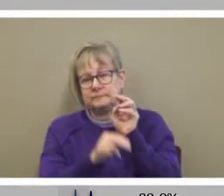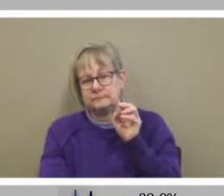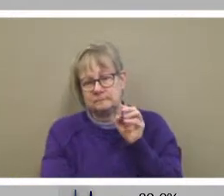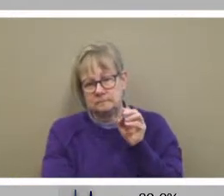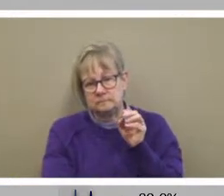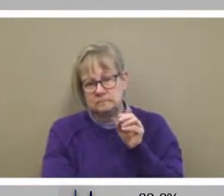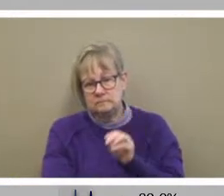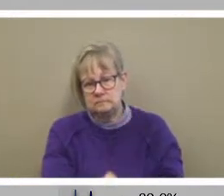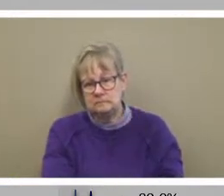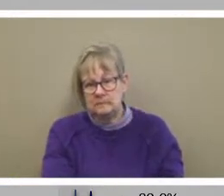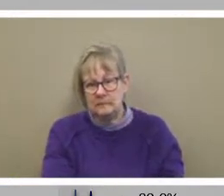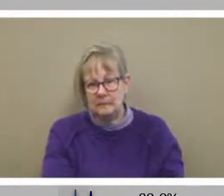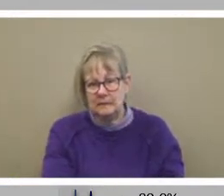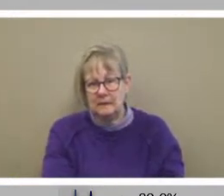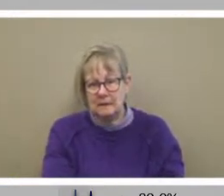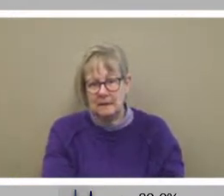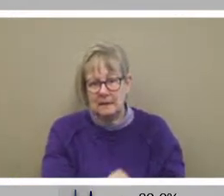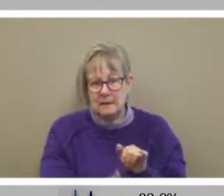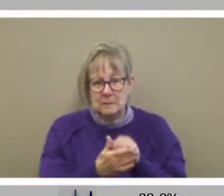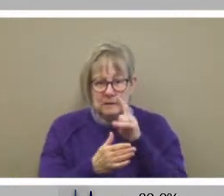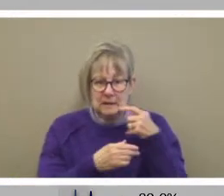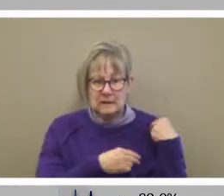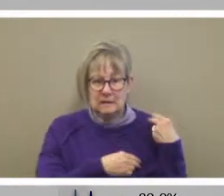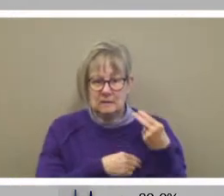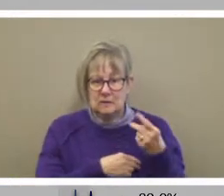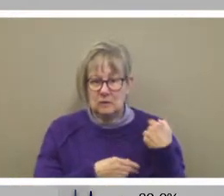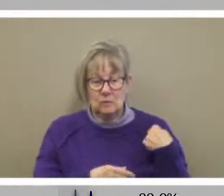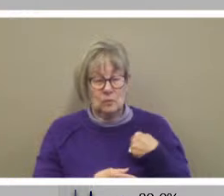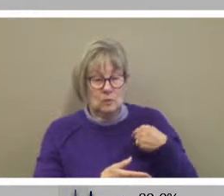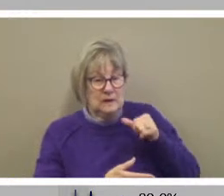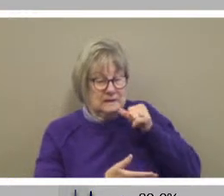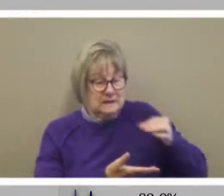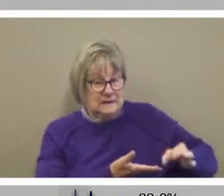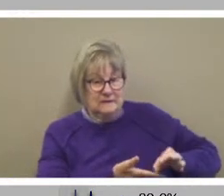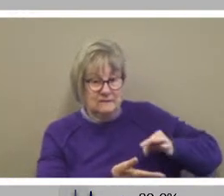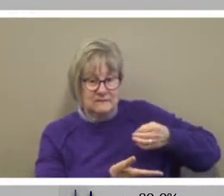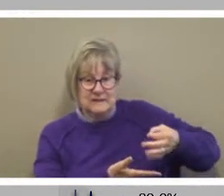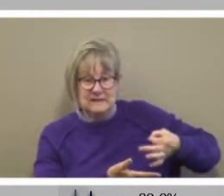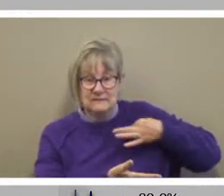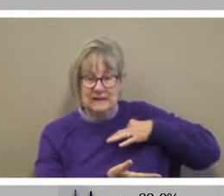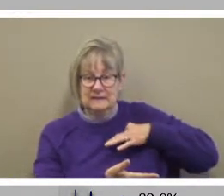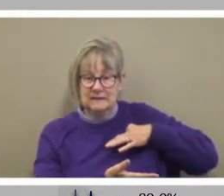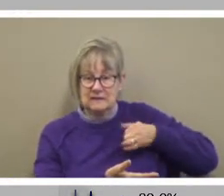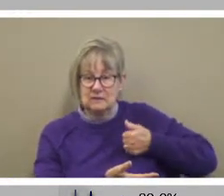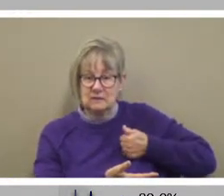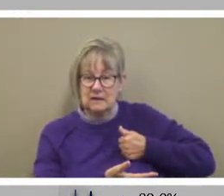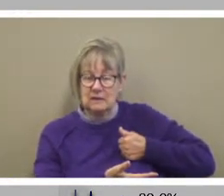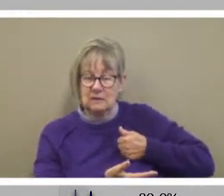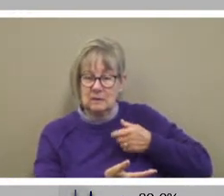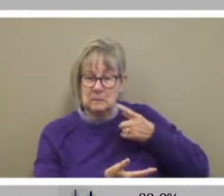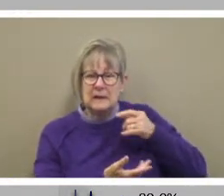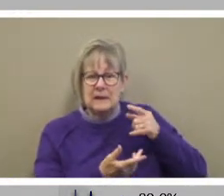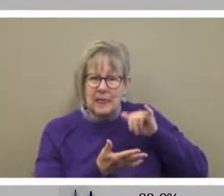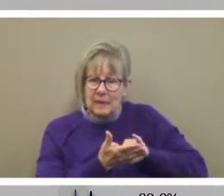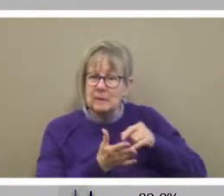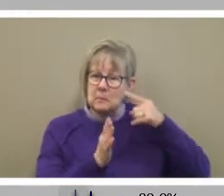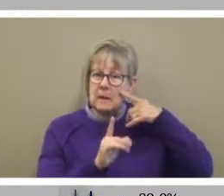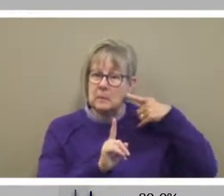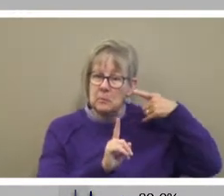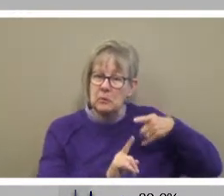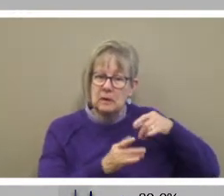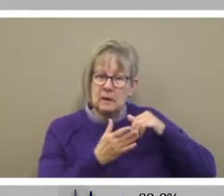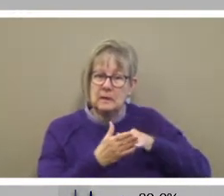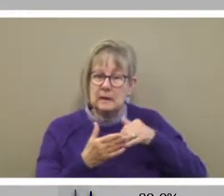15 to 20% increase in sales. And that's because historically we've never invested in ourselves. And that's the point I'm trying to make, is that the variance here and where you're seeing